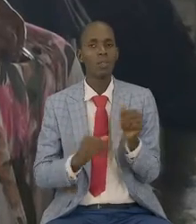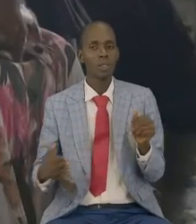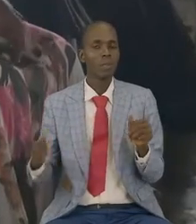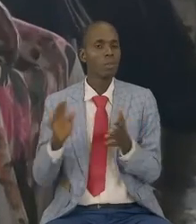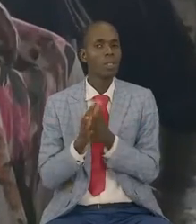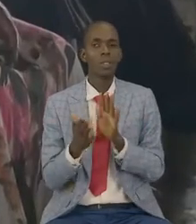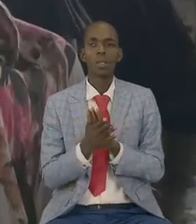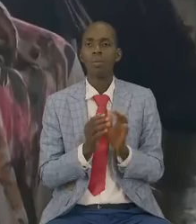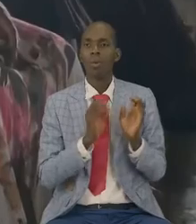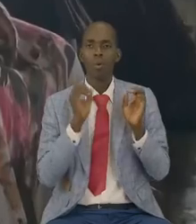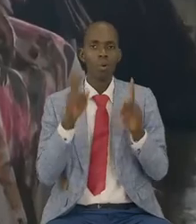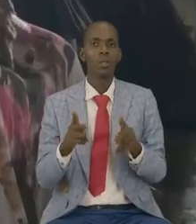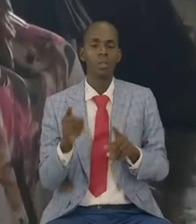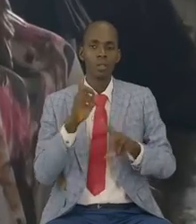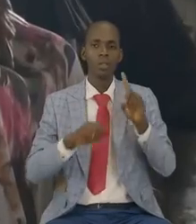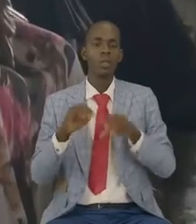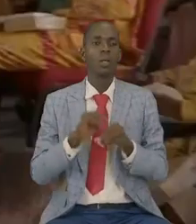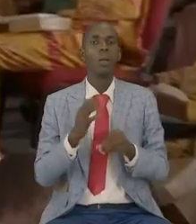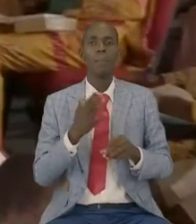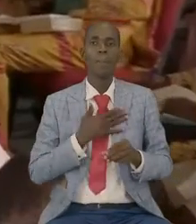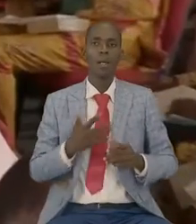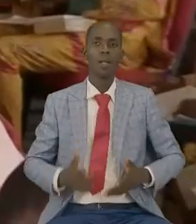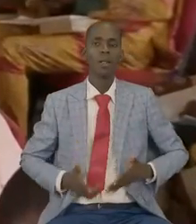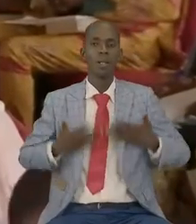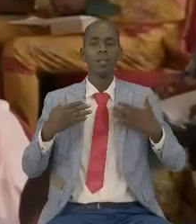life, in my own life,